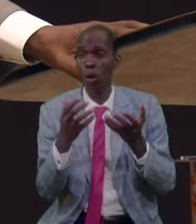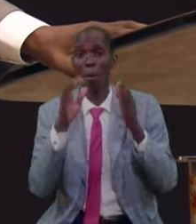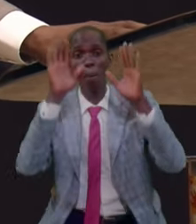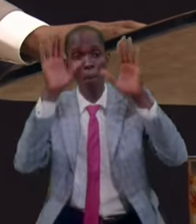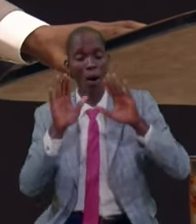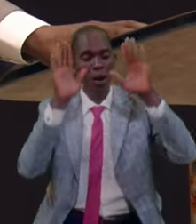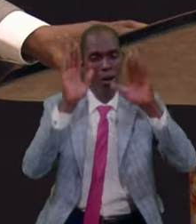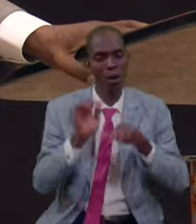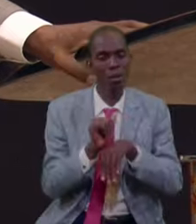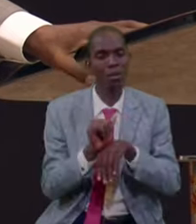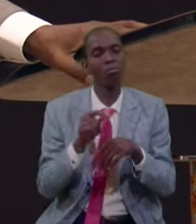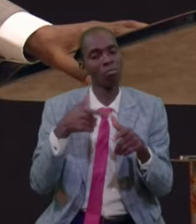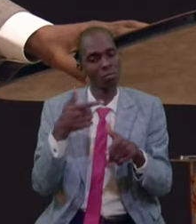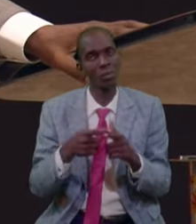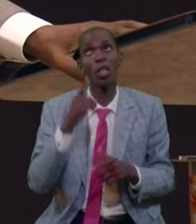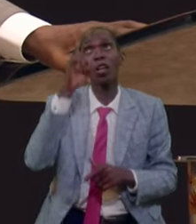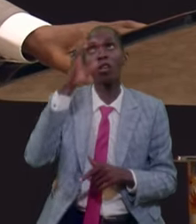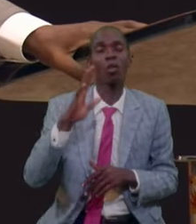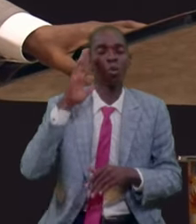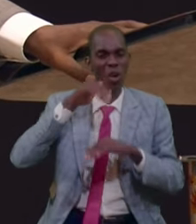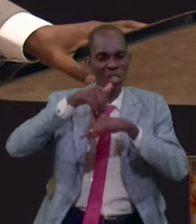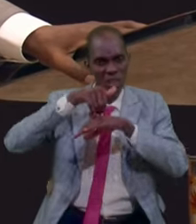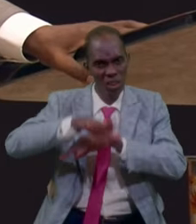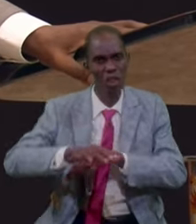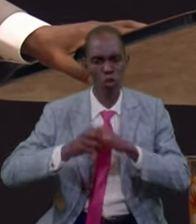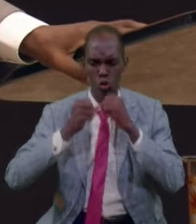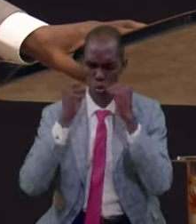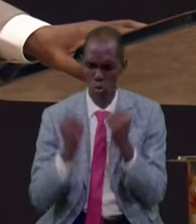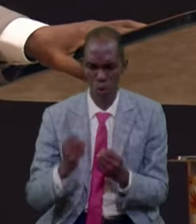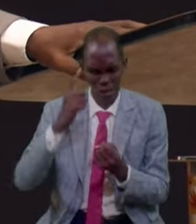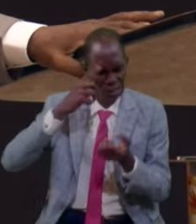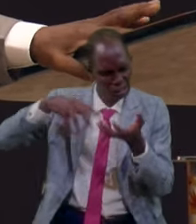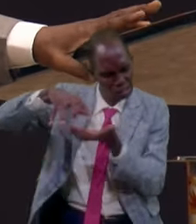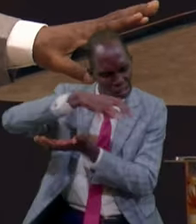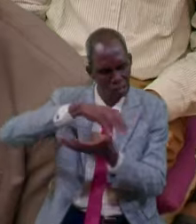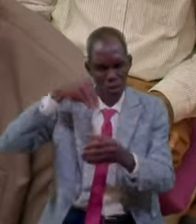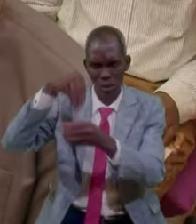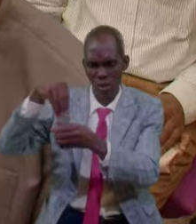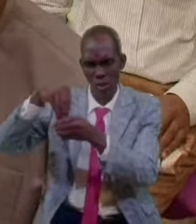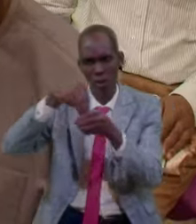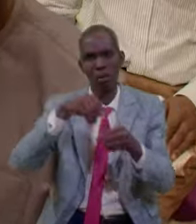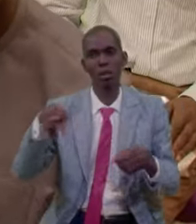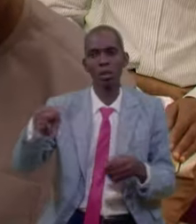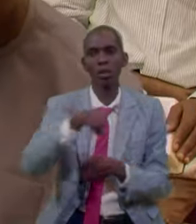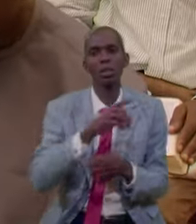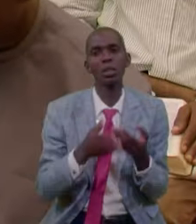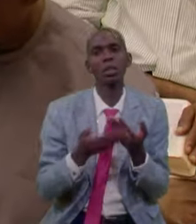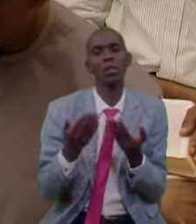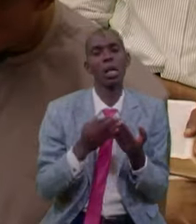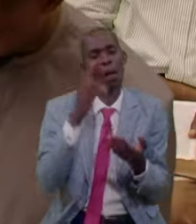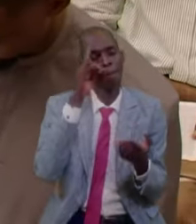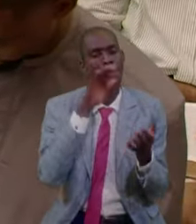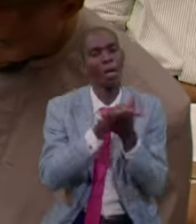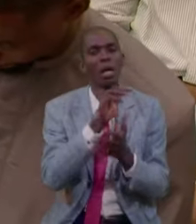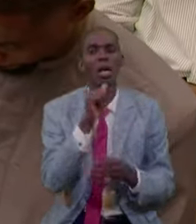strong delusion that they should believe a lie. In verse 12, verse 12 says that